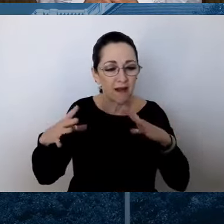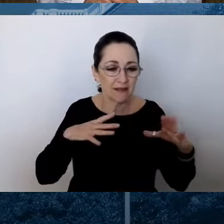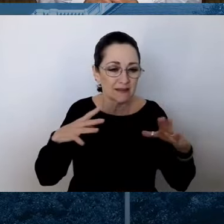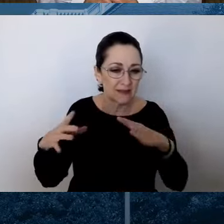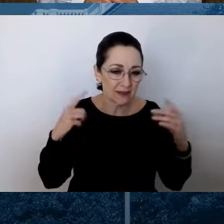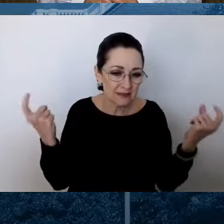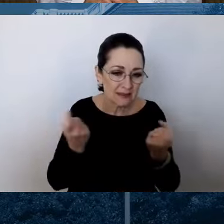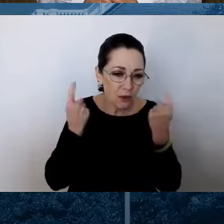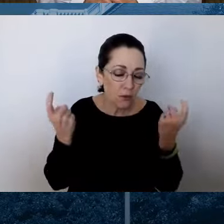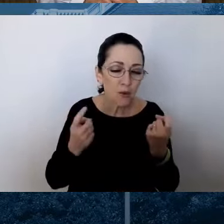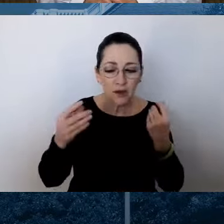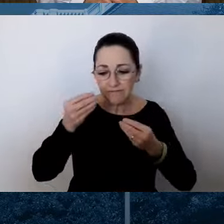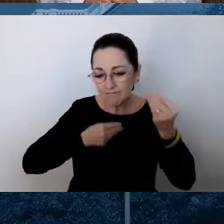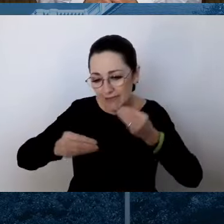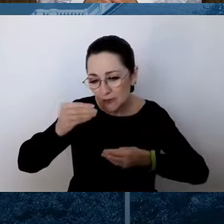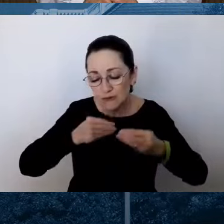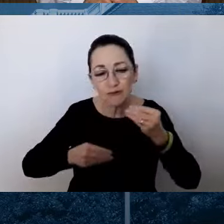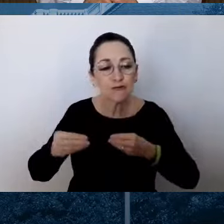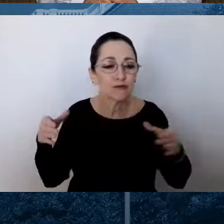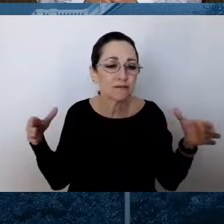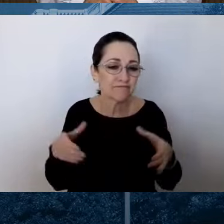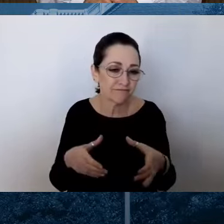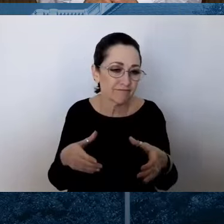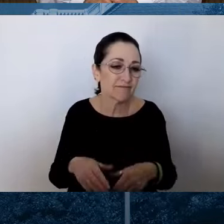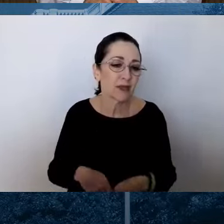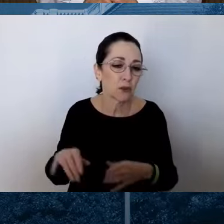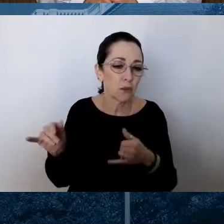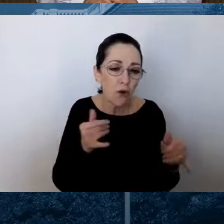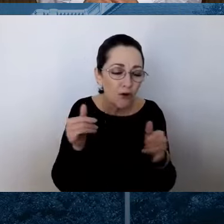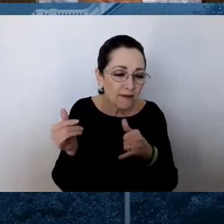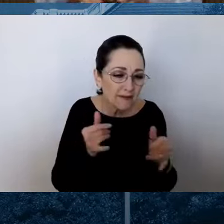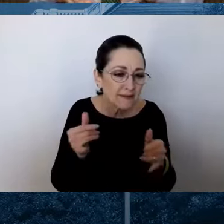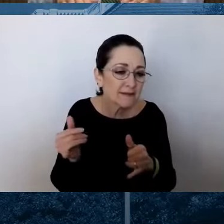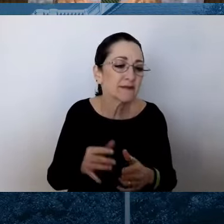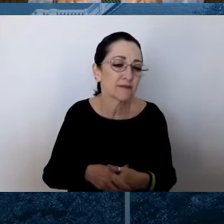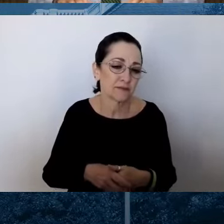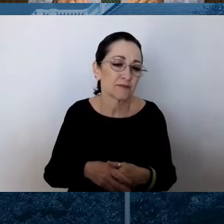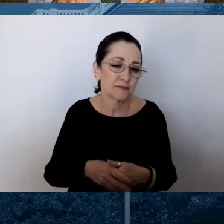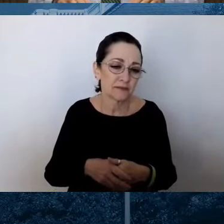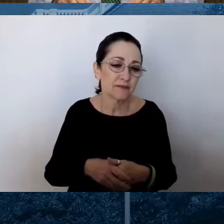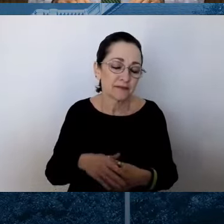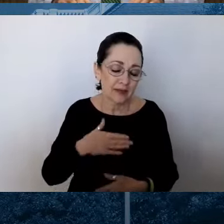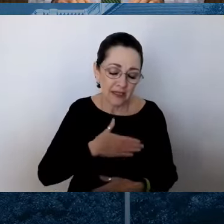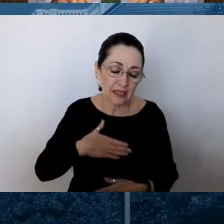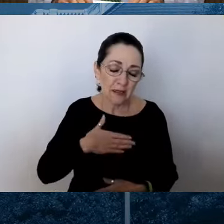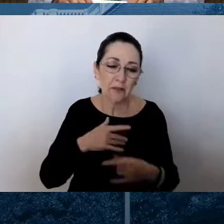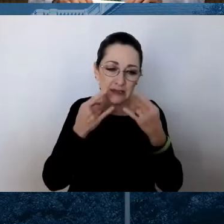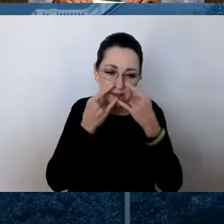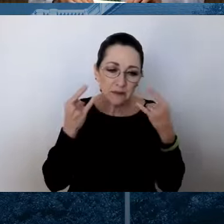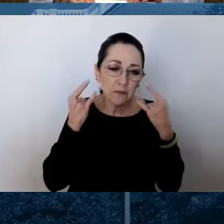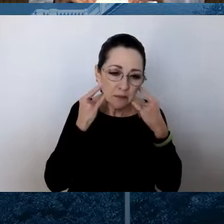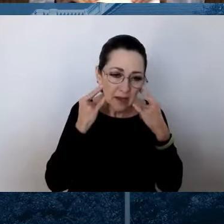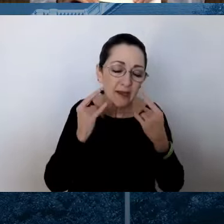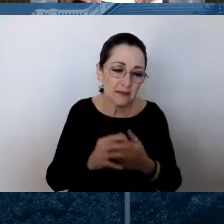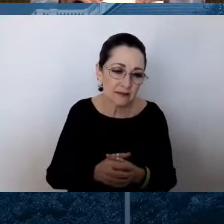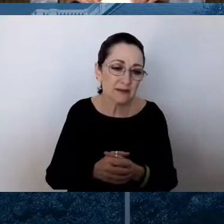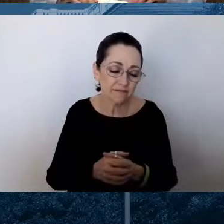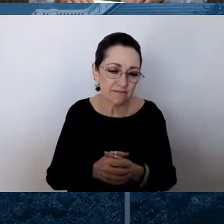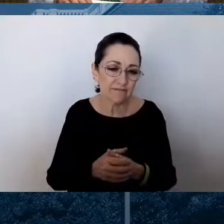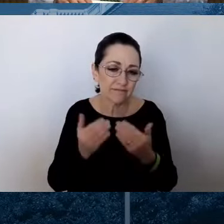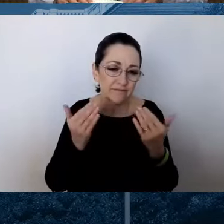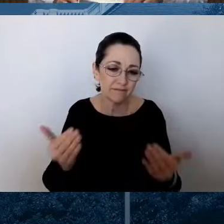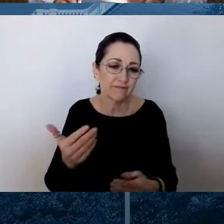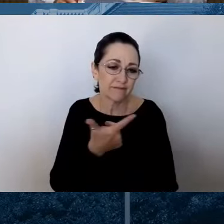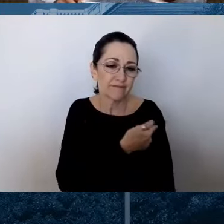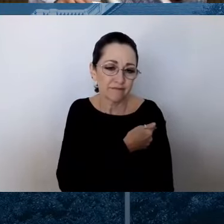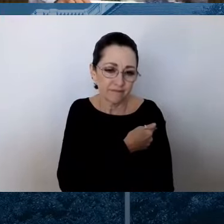our holiday meals, our holiday parties. Wear a mask when you're indoors, get vaccinated, and